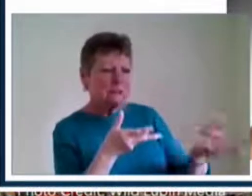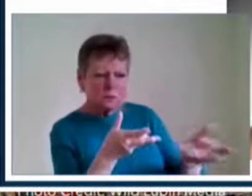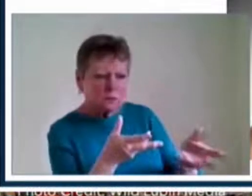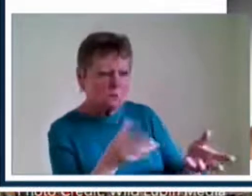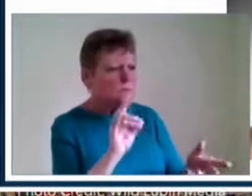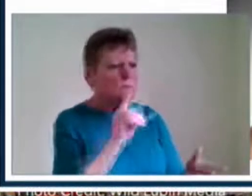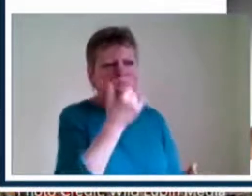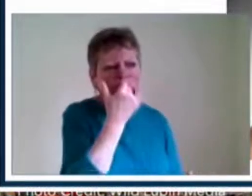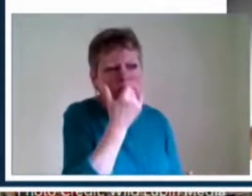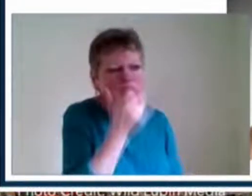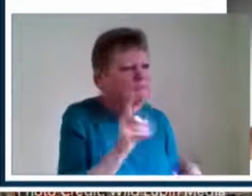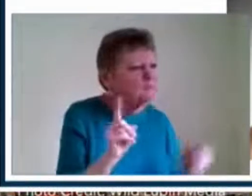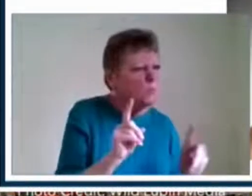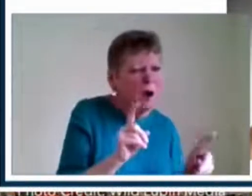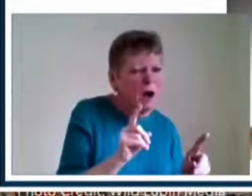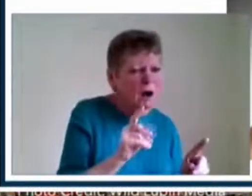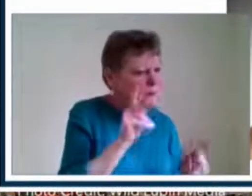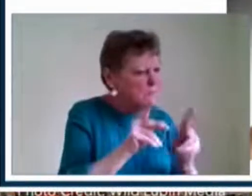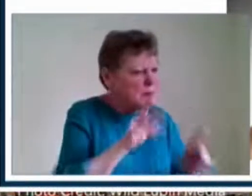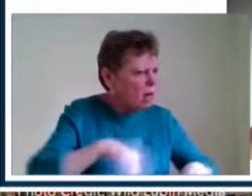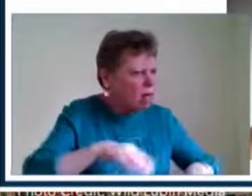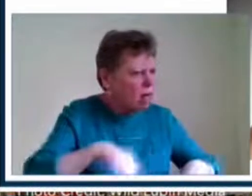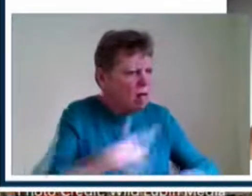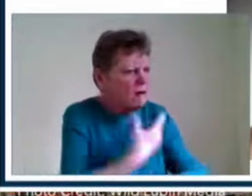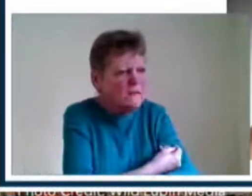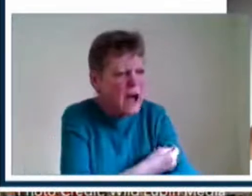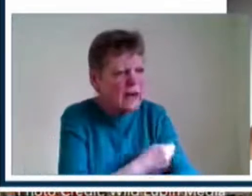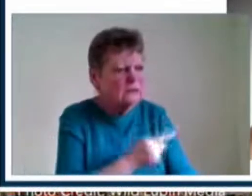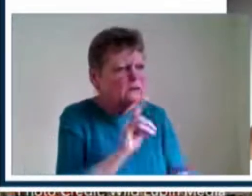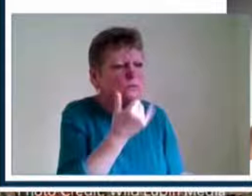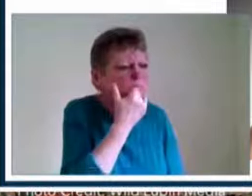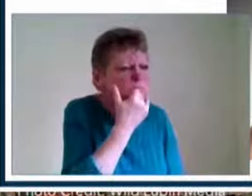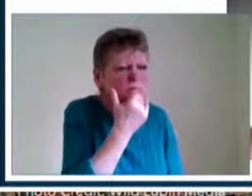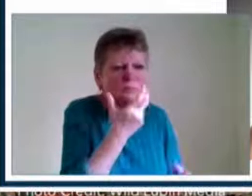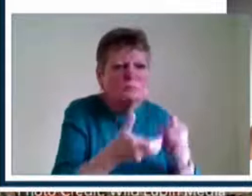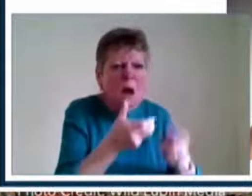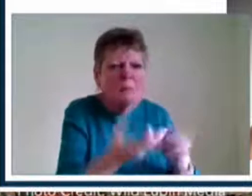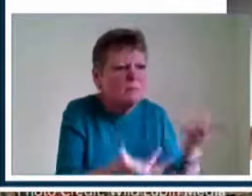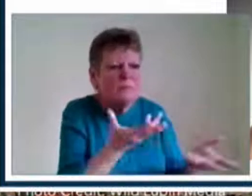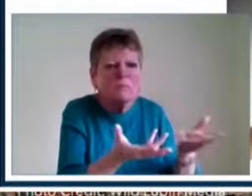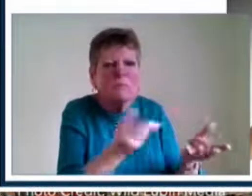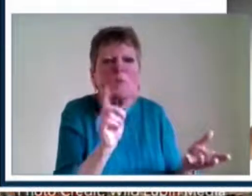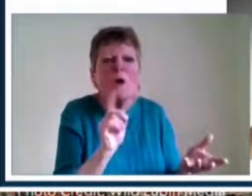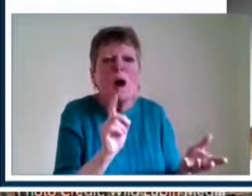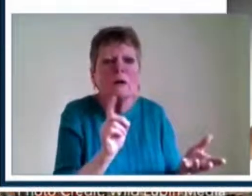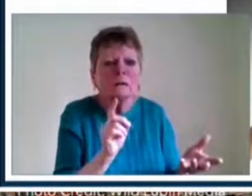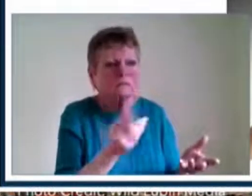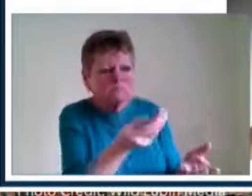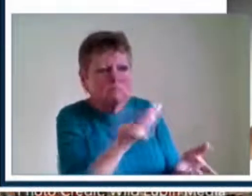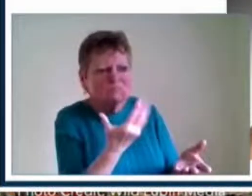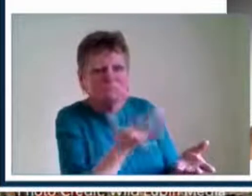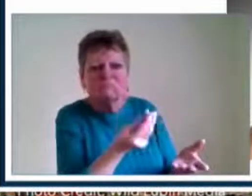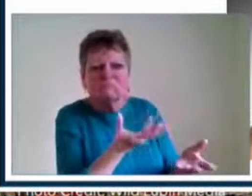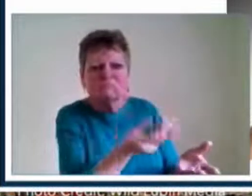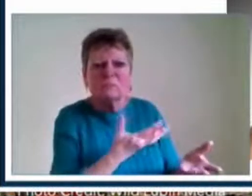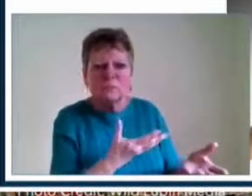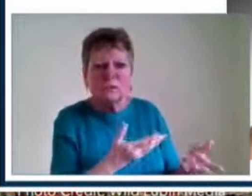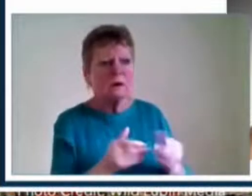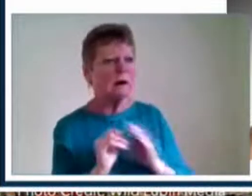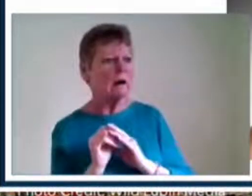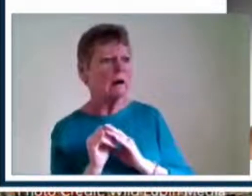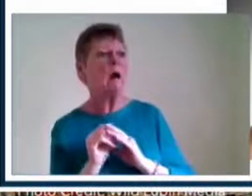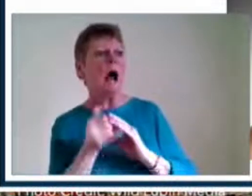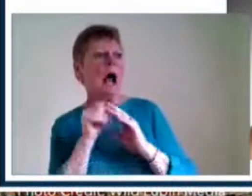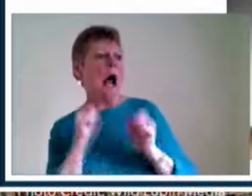what are the reasons why people may not be willing to come forward to get vaccinated? And what are the solutions that are going to be